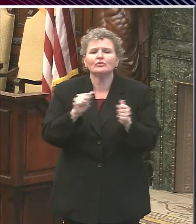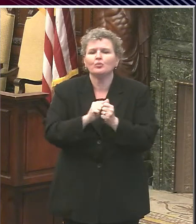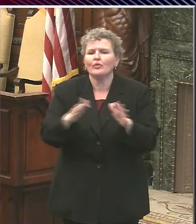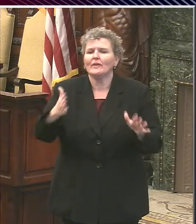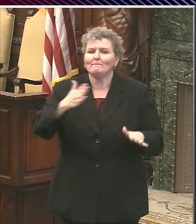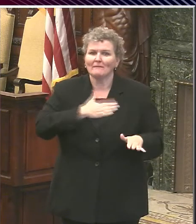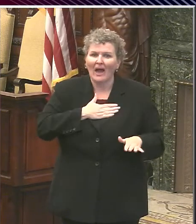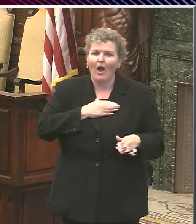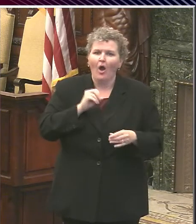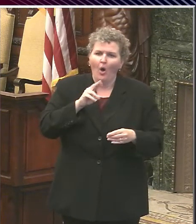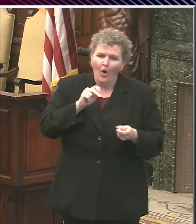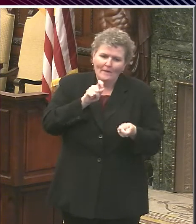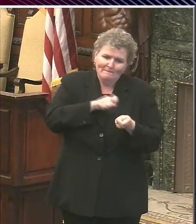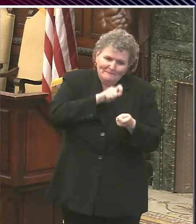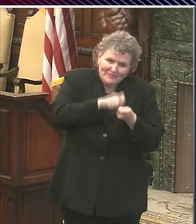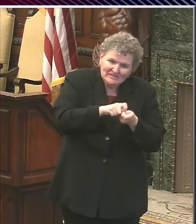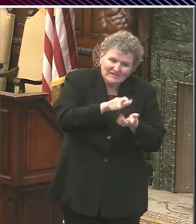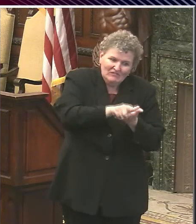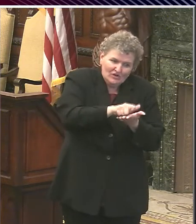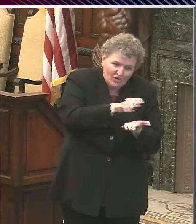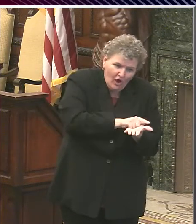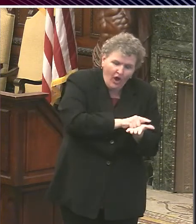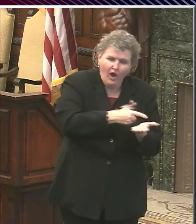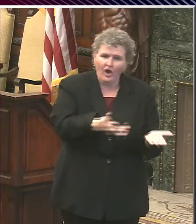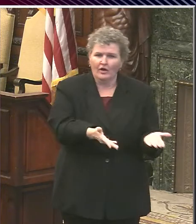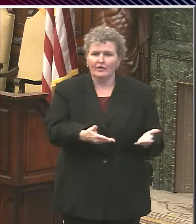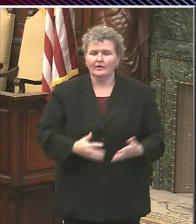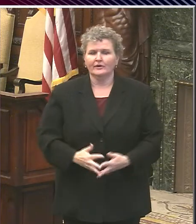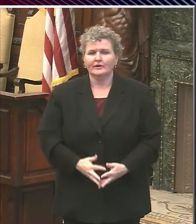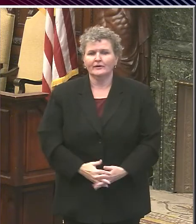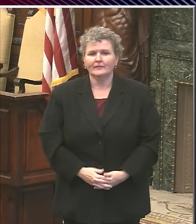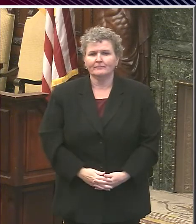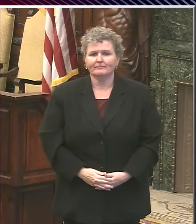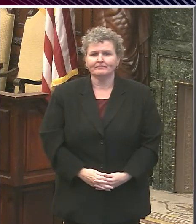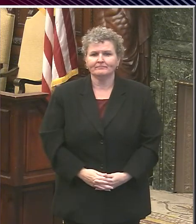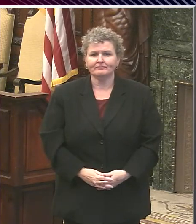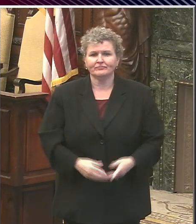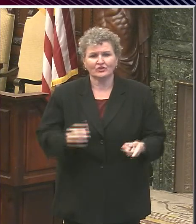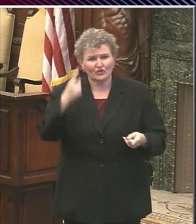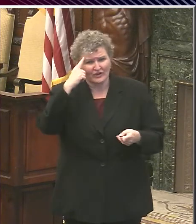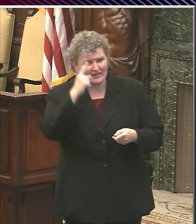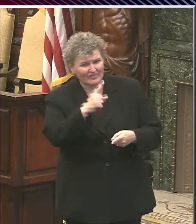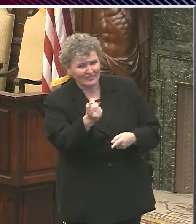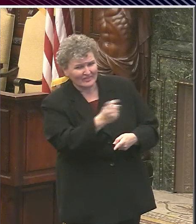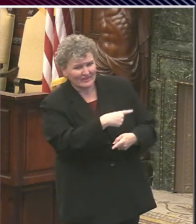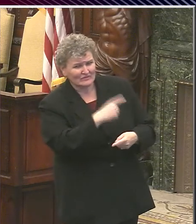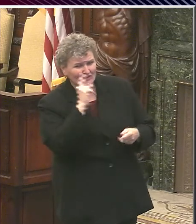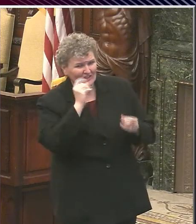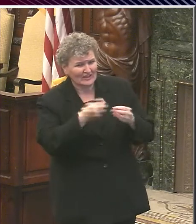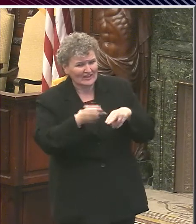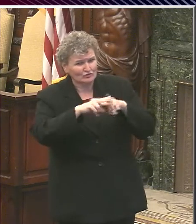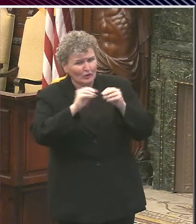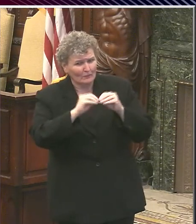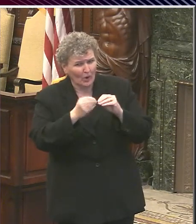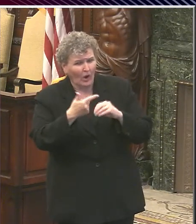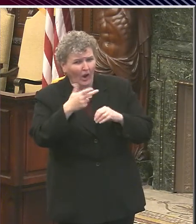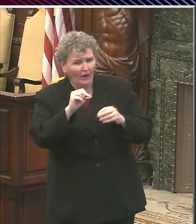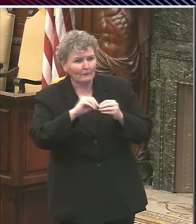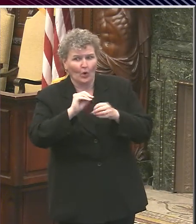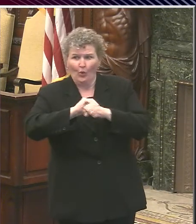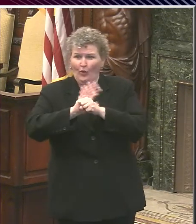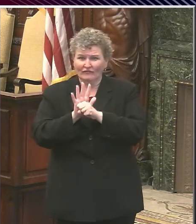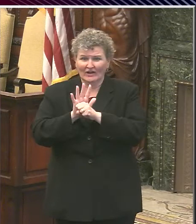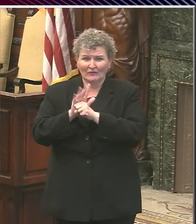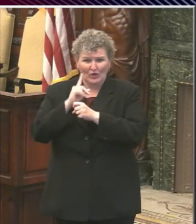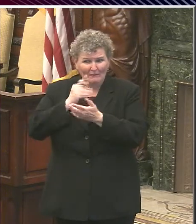for Philadelphia. So do you think that the increase in purchase of guns when the pandemic started,